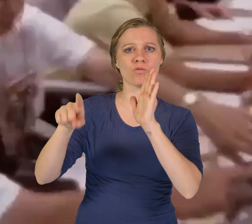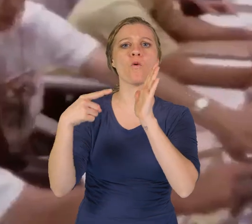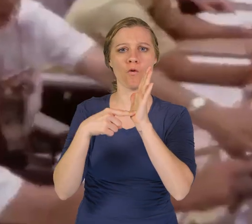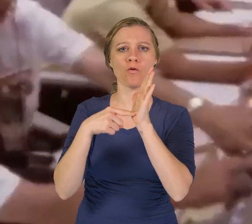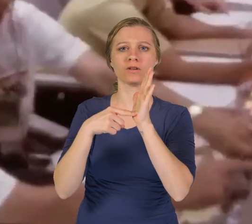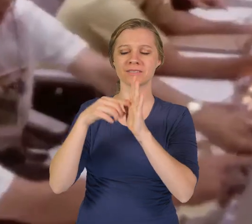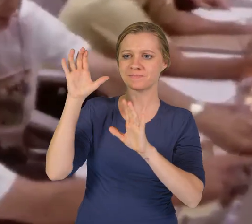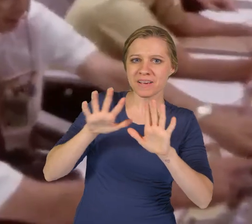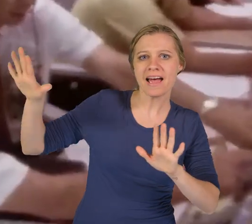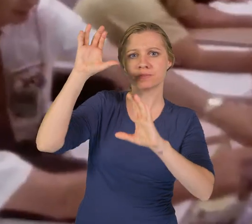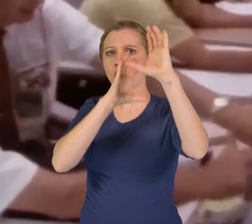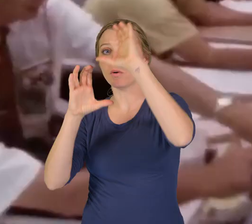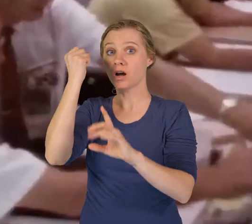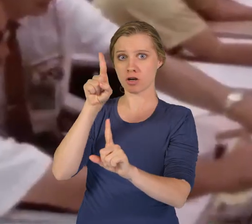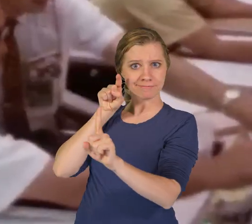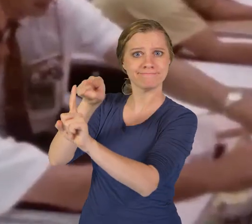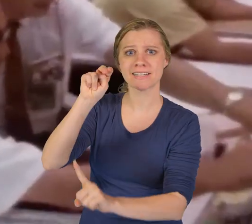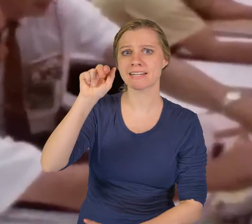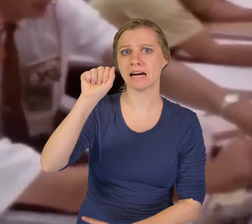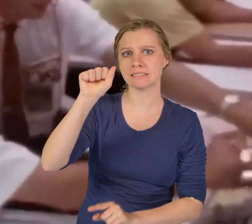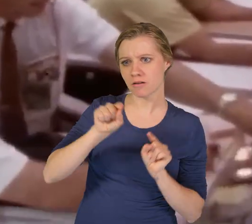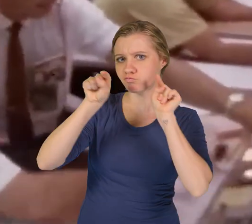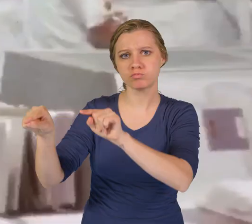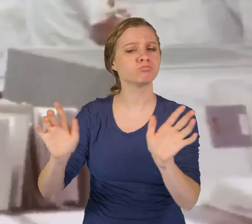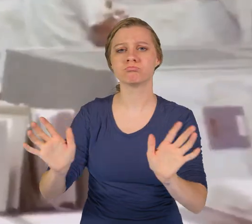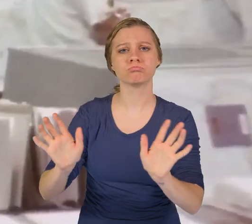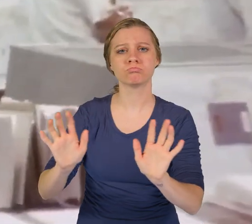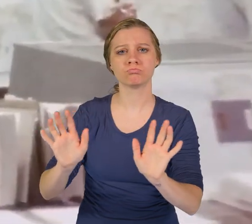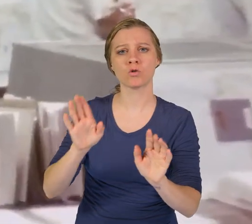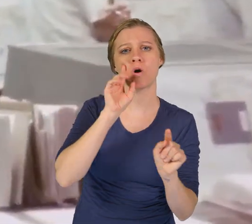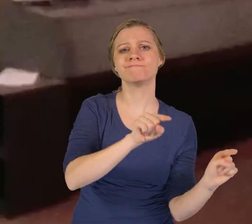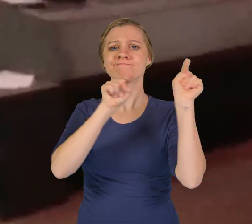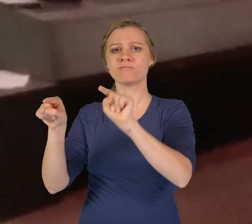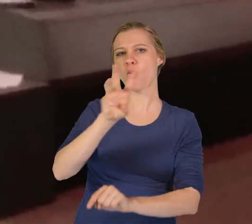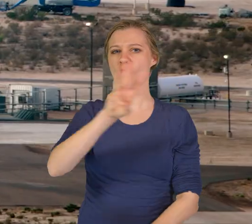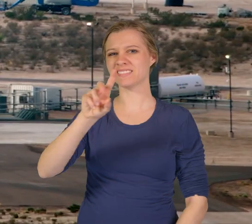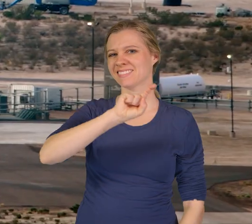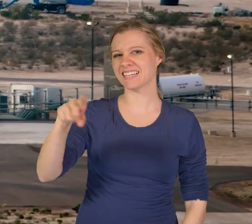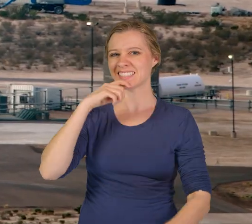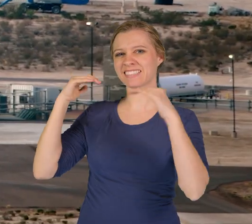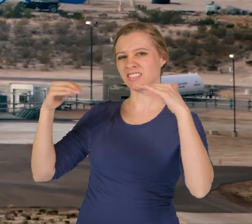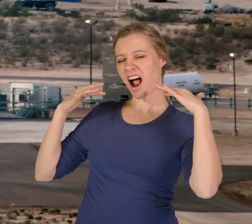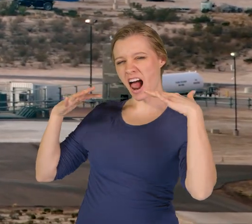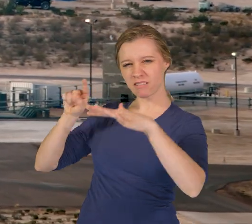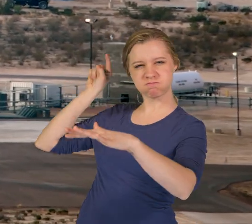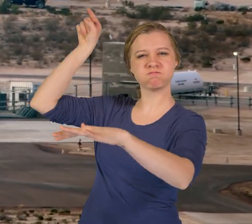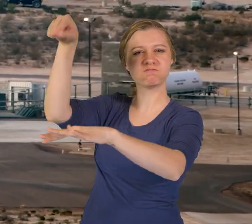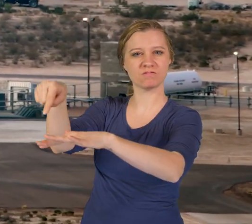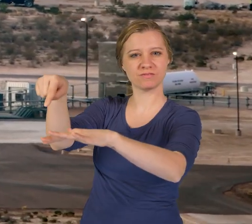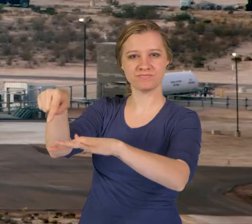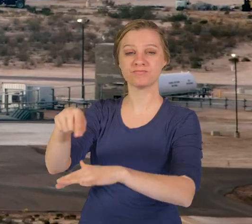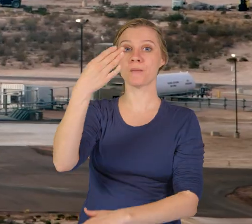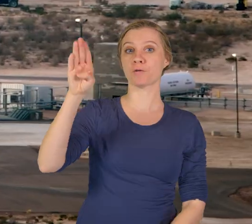Texas has always played an important role in space exploration, but we're not headed to NASA. We're headed to the middle of